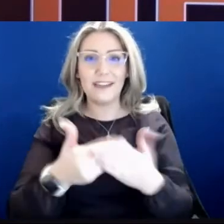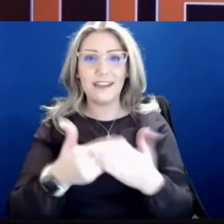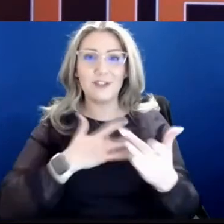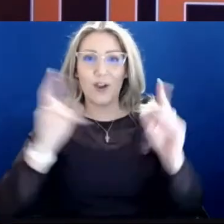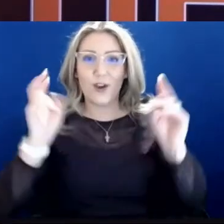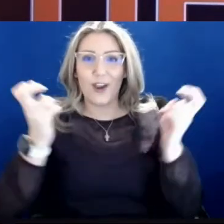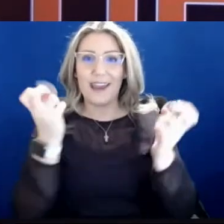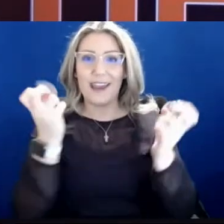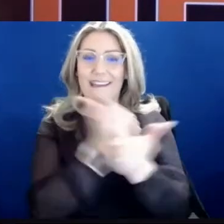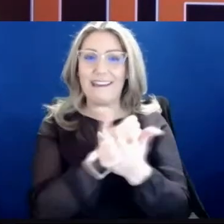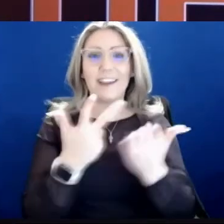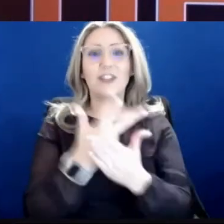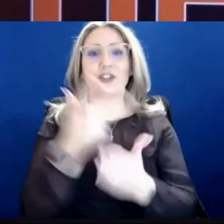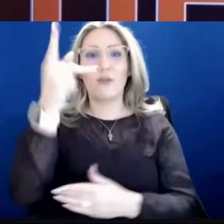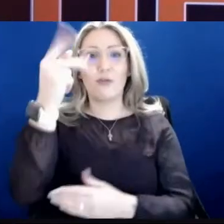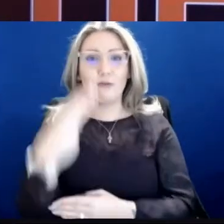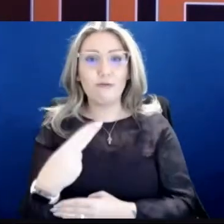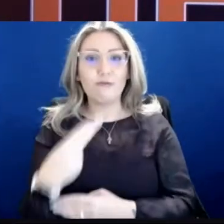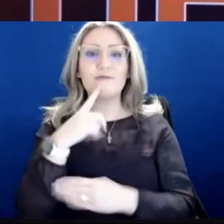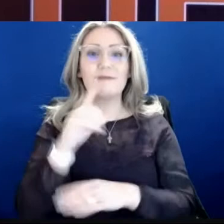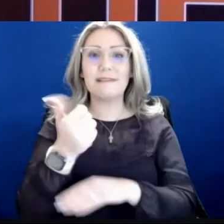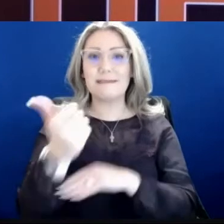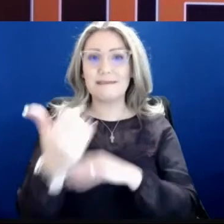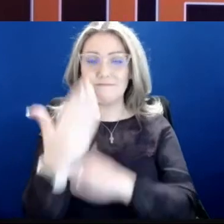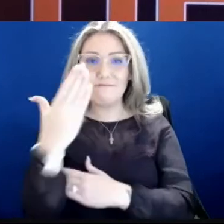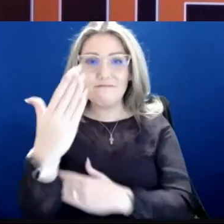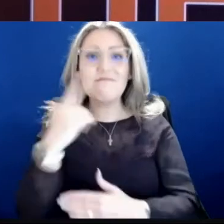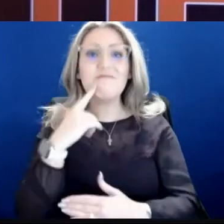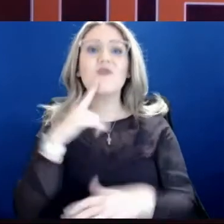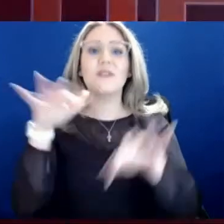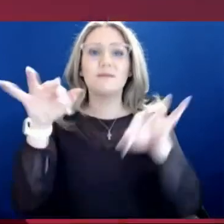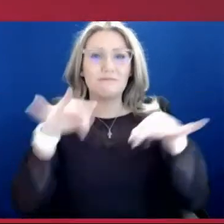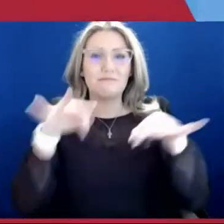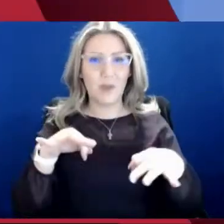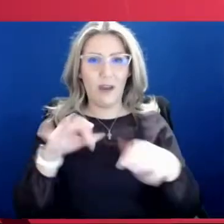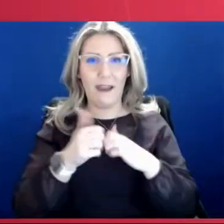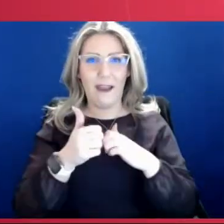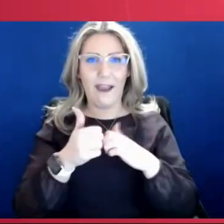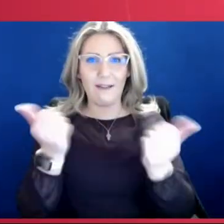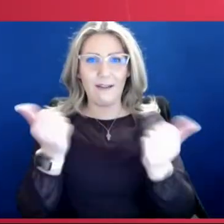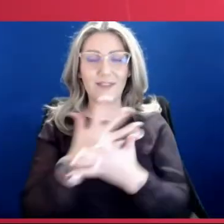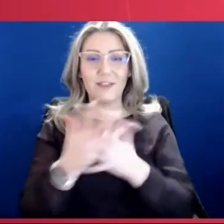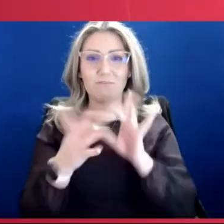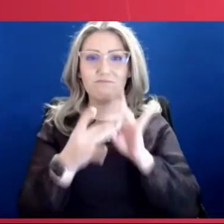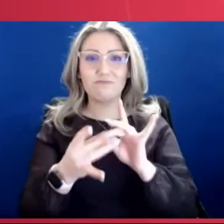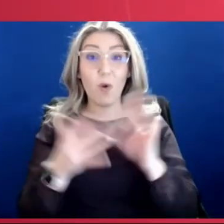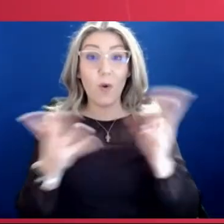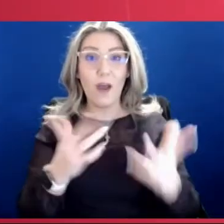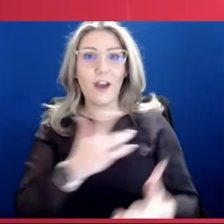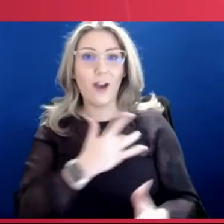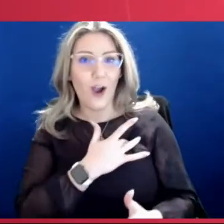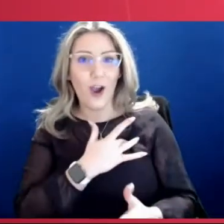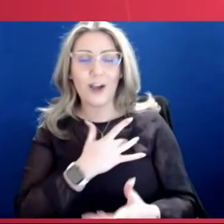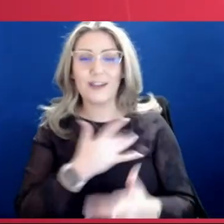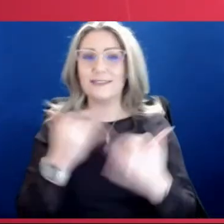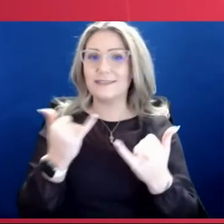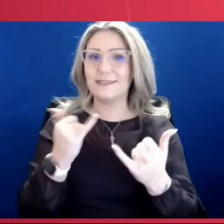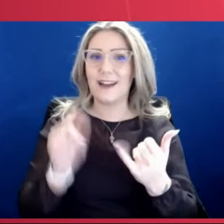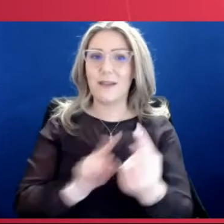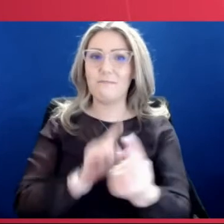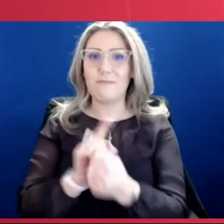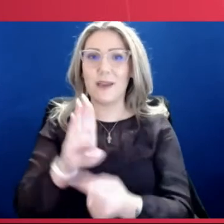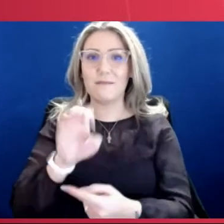We are exploring and explaining how everything connects to our hearts. Today, you'll meet Becky. Becky's heart made her